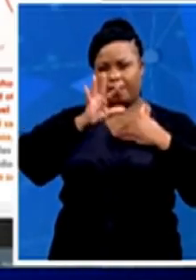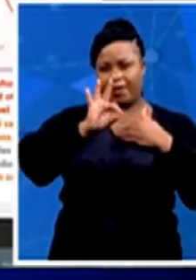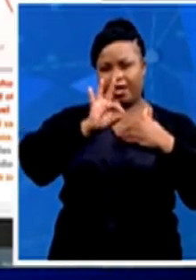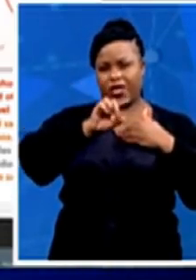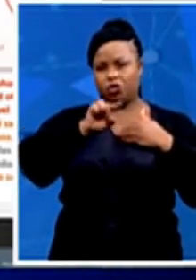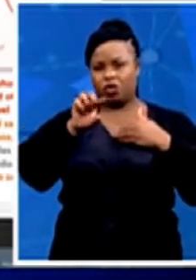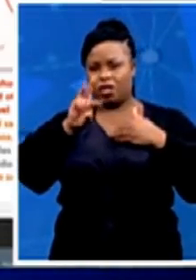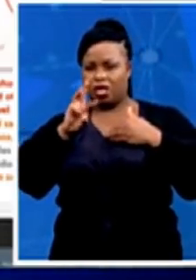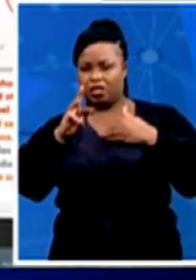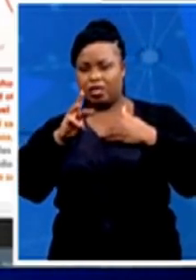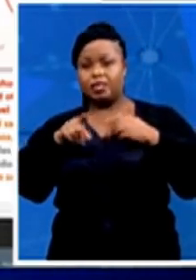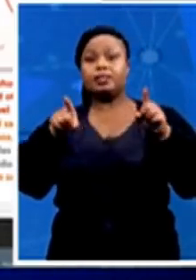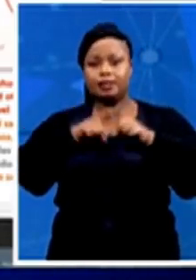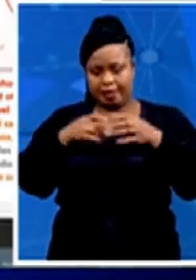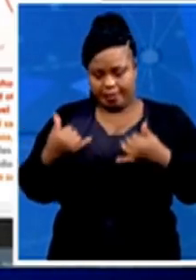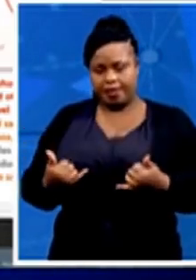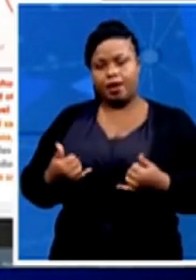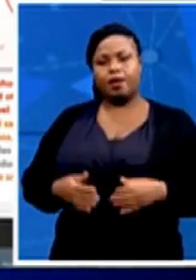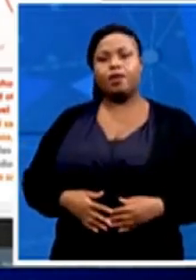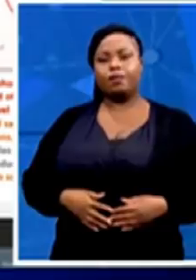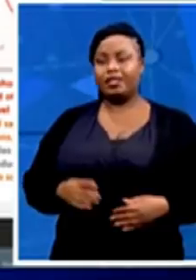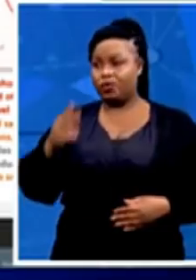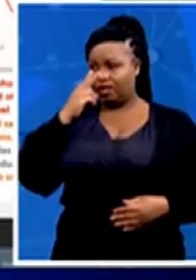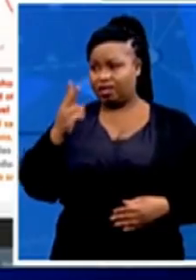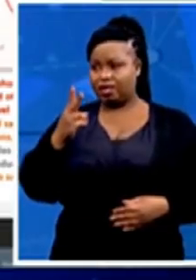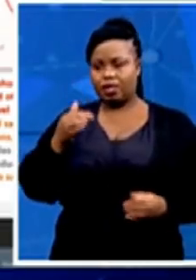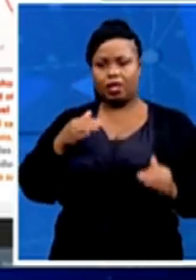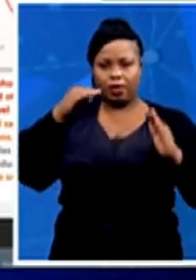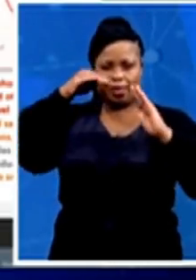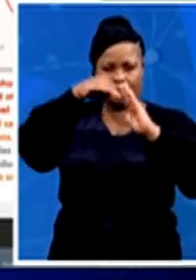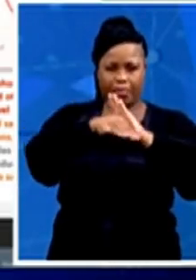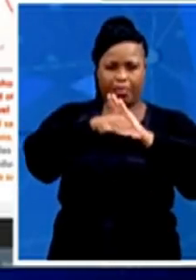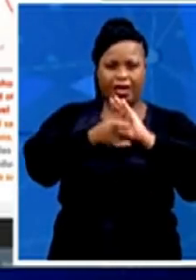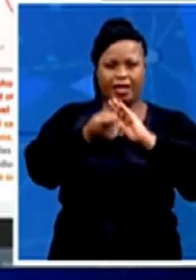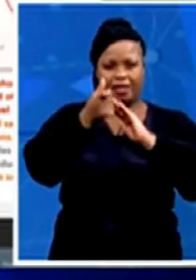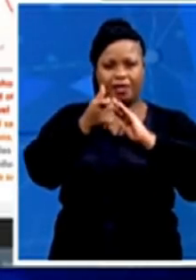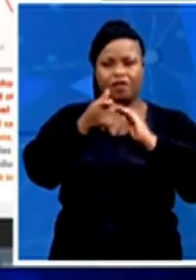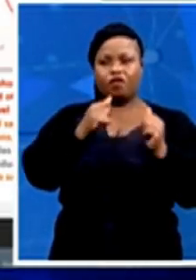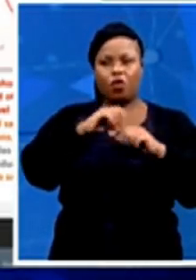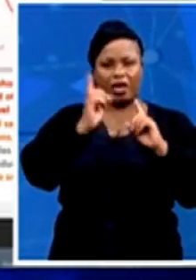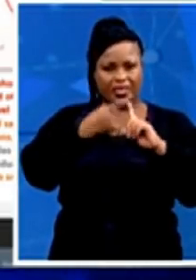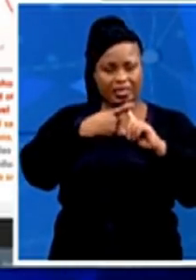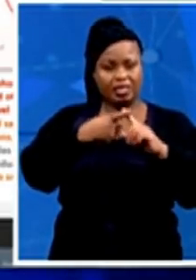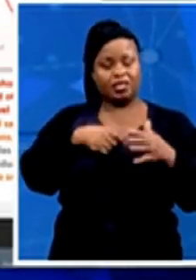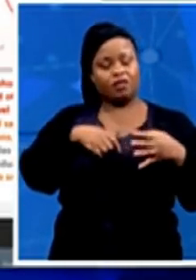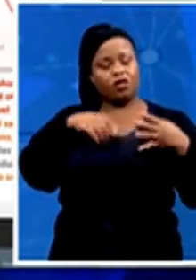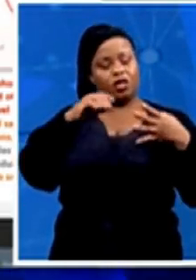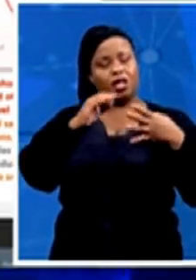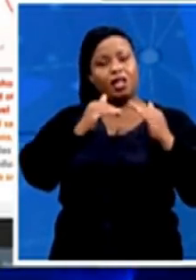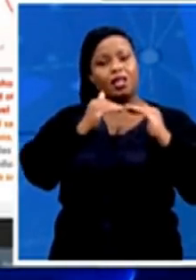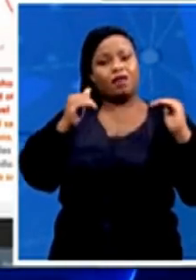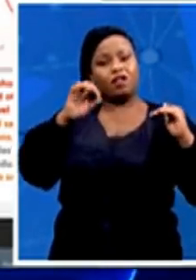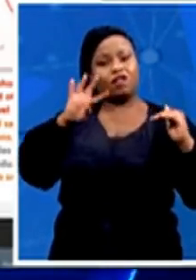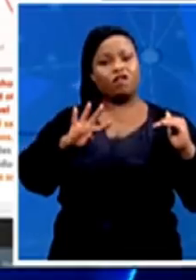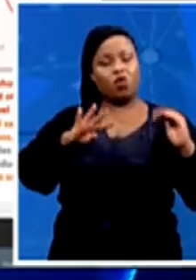now, and that reduced some trauma emissions. When we were in alert level 4, which was complete prohibition of alcohol, we saw